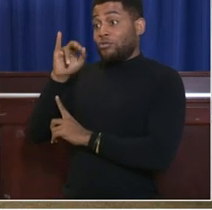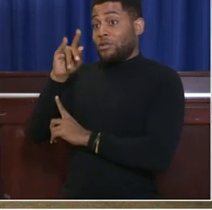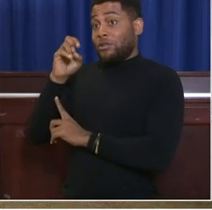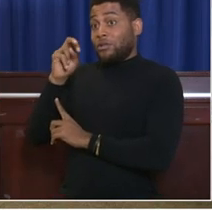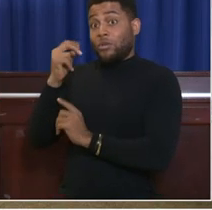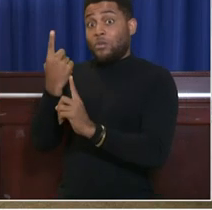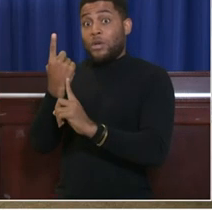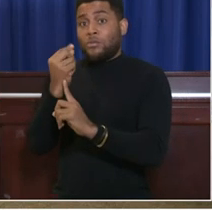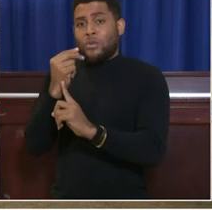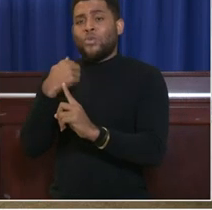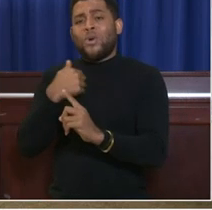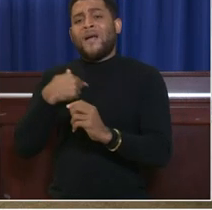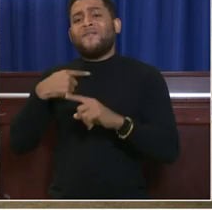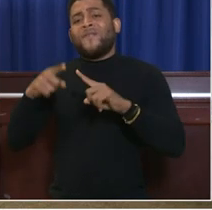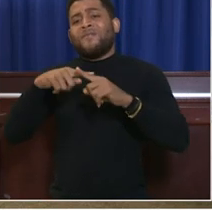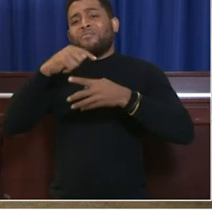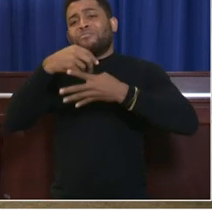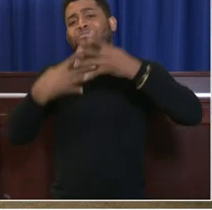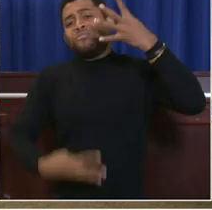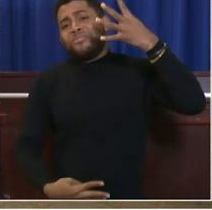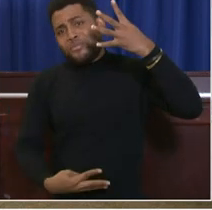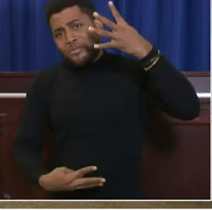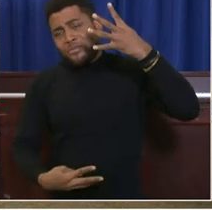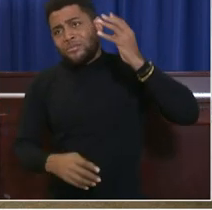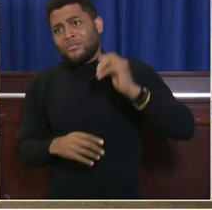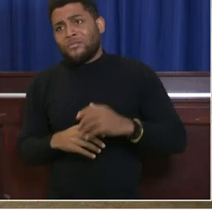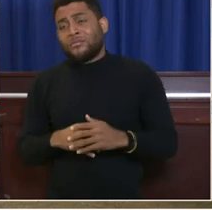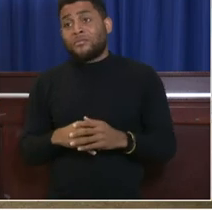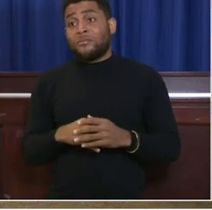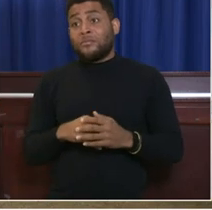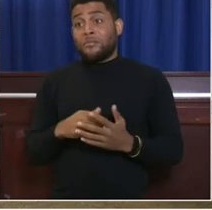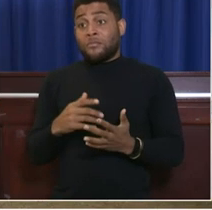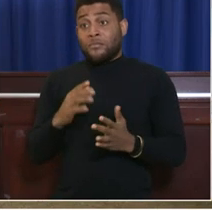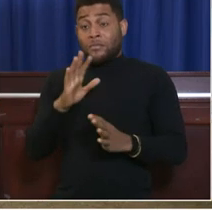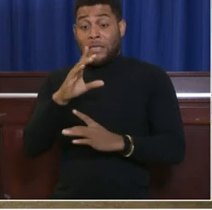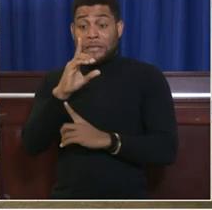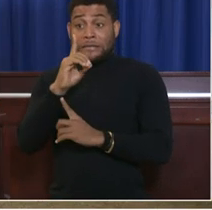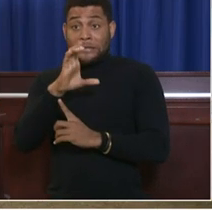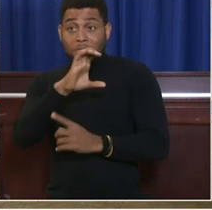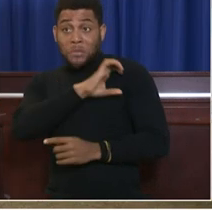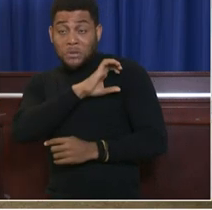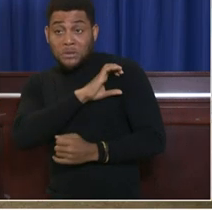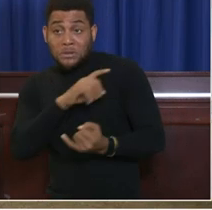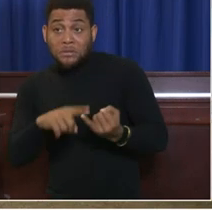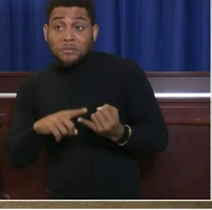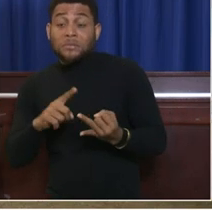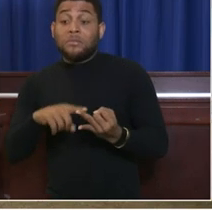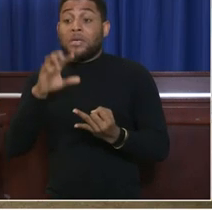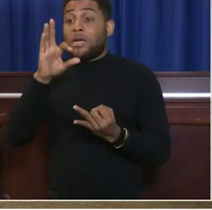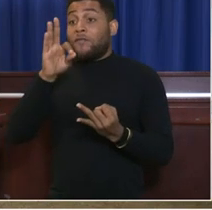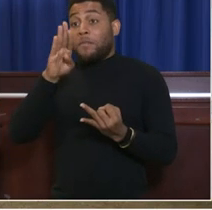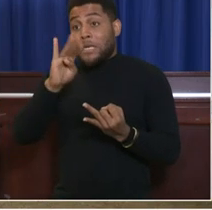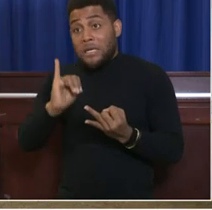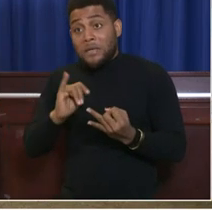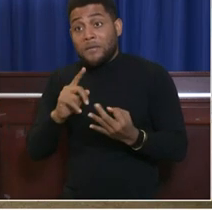the FBI, the Marshal Service, and the other federal agencies, all working to make the district a safer